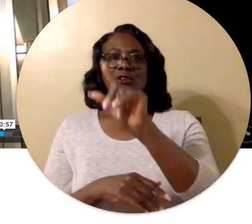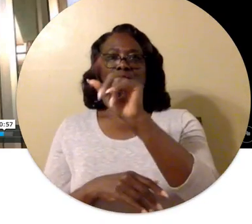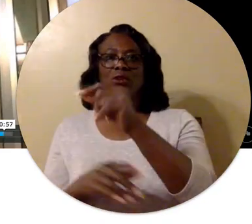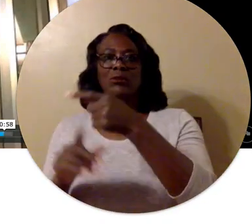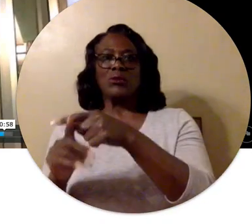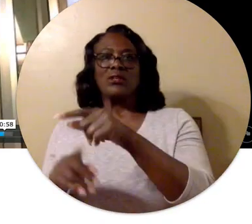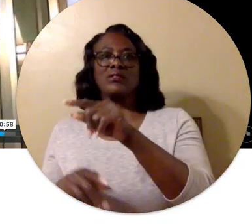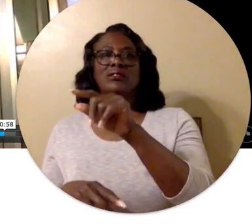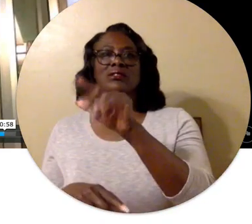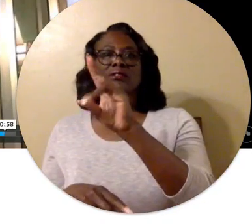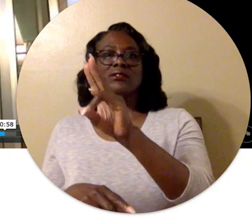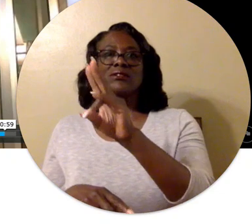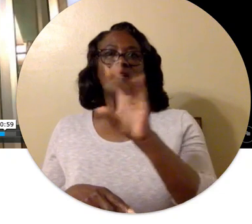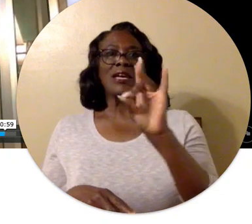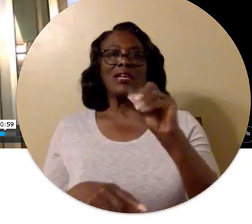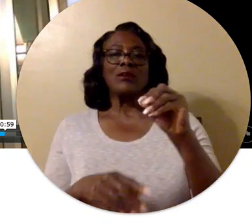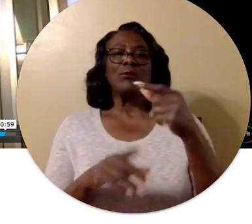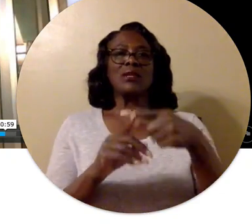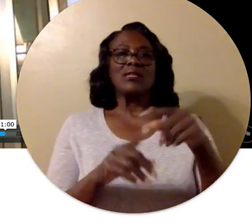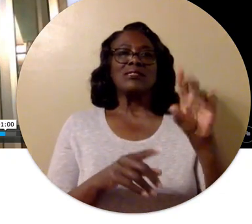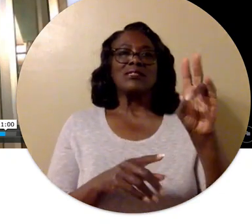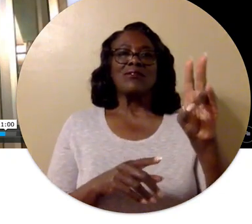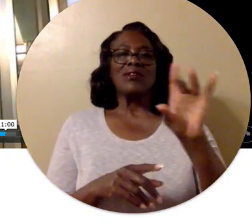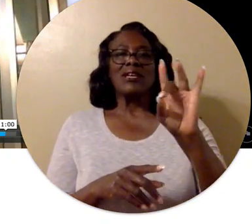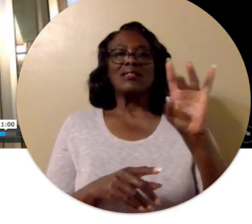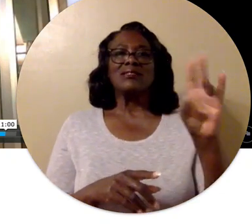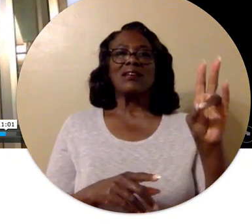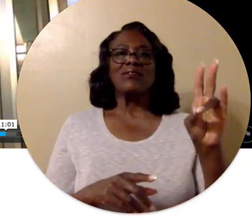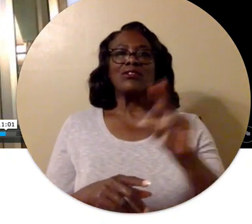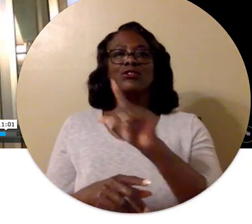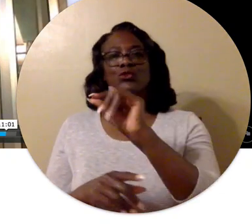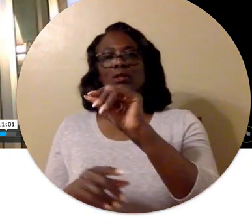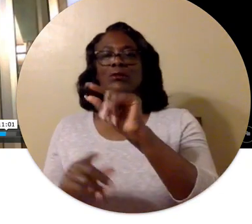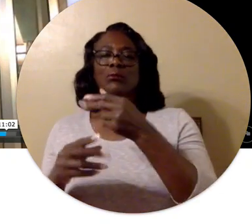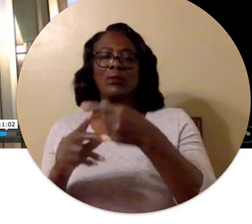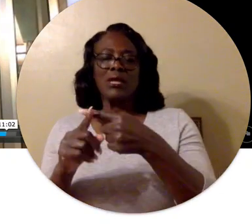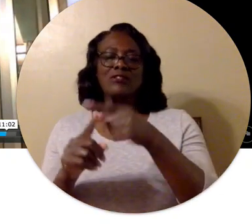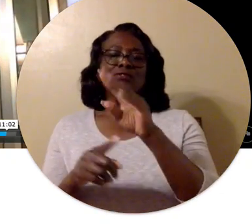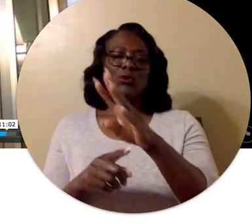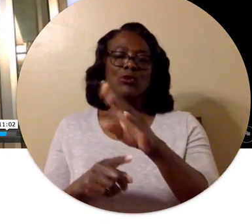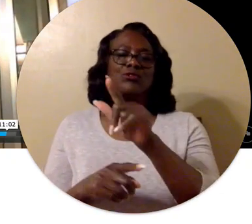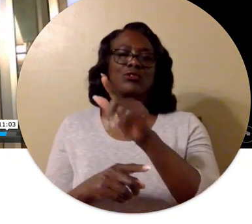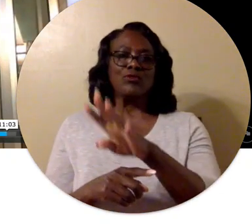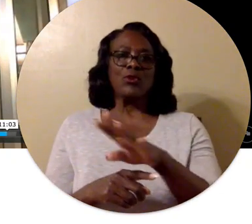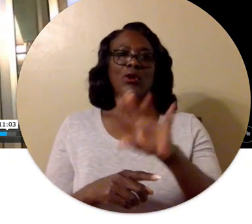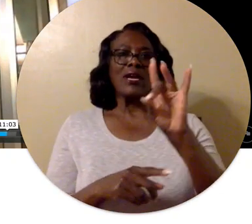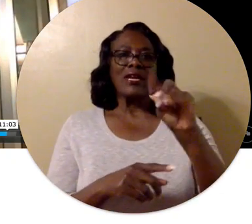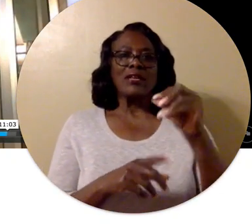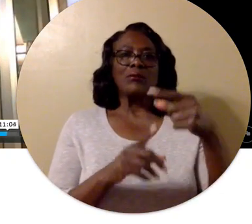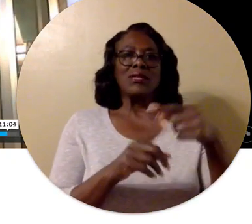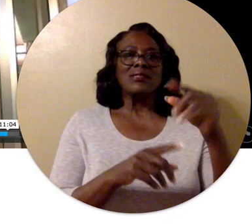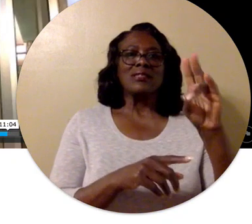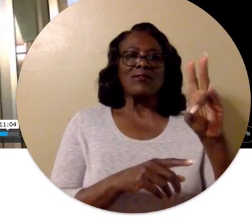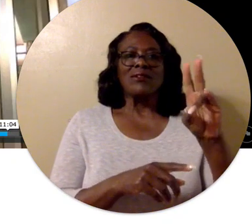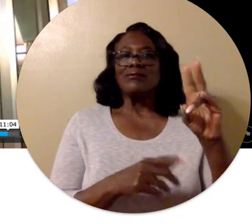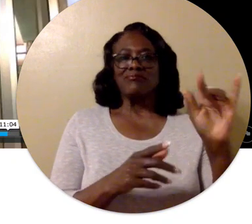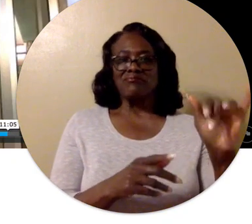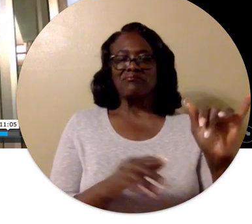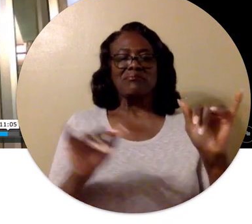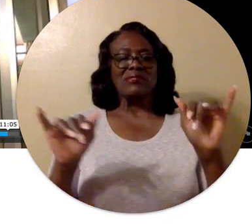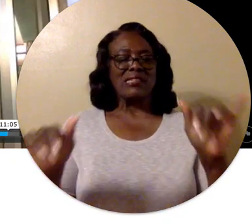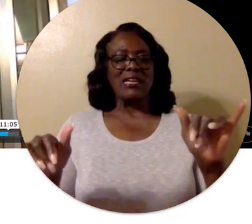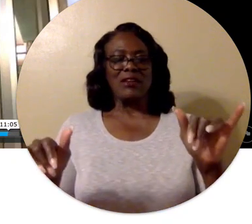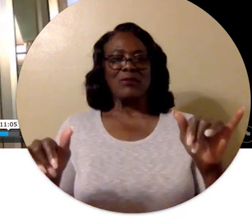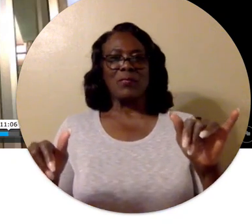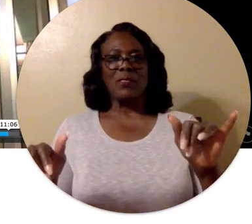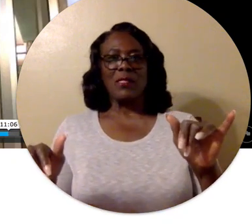24, 80 plus 7 is 87. So I'm really doing the same math problem, right? So our distributive property,